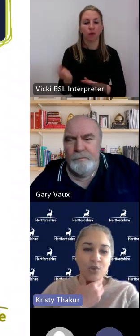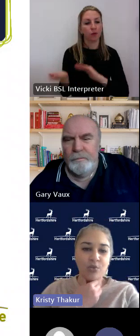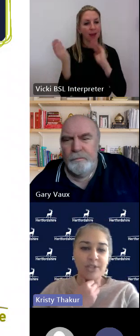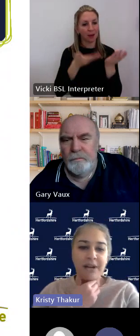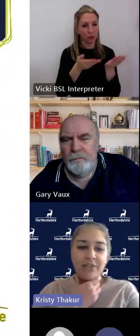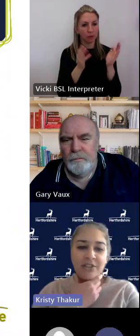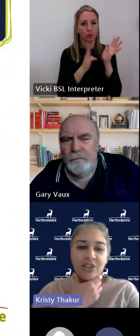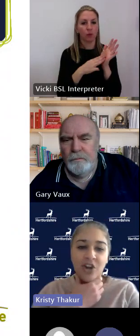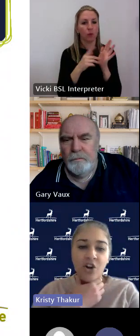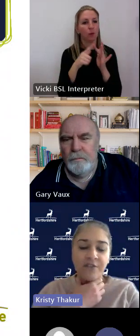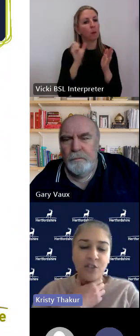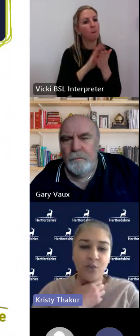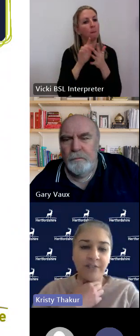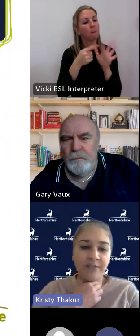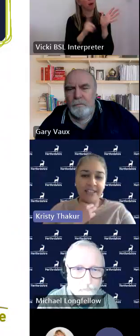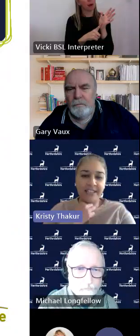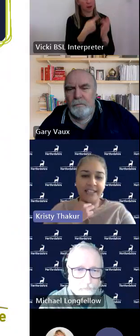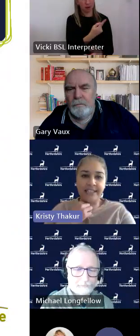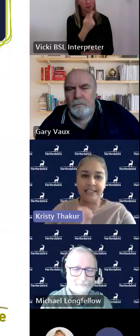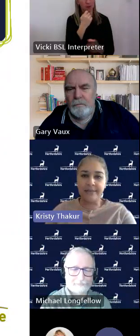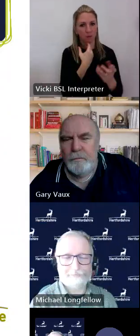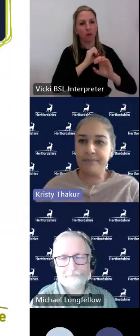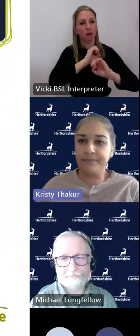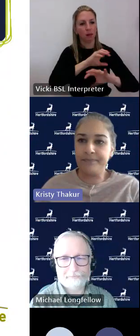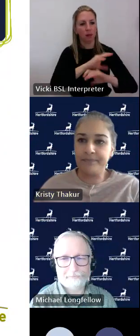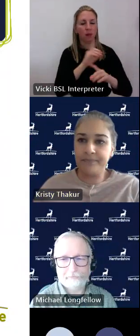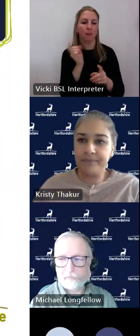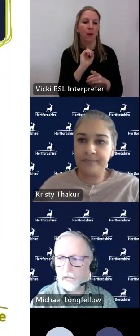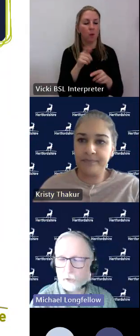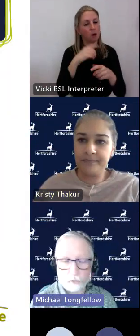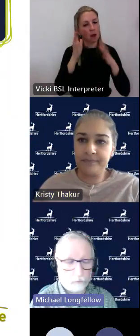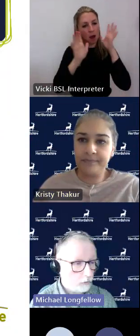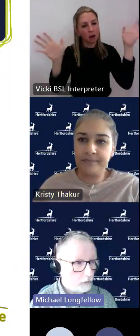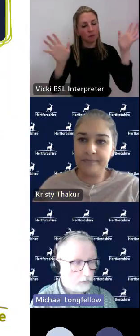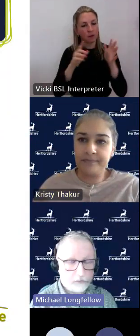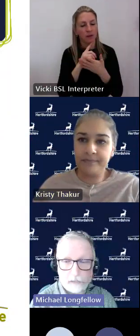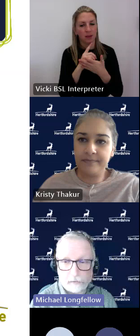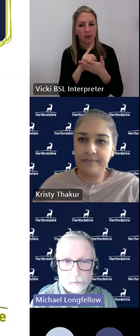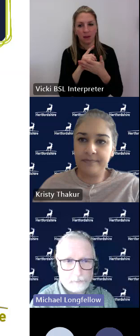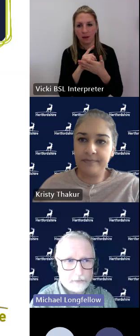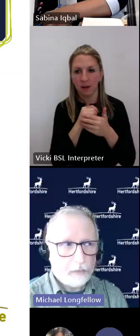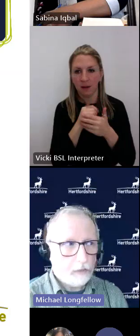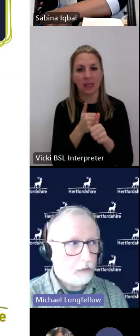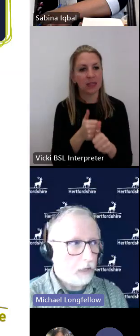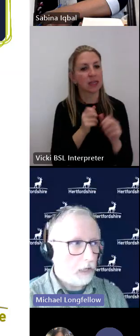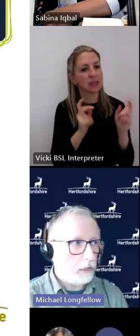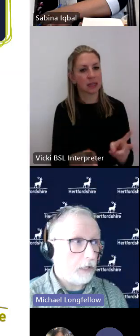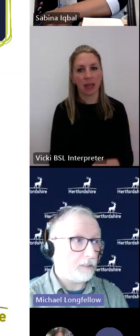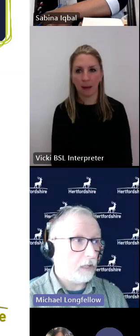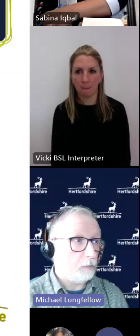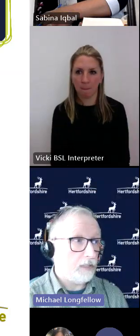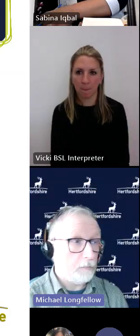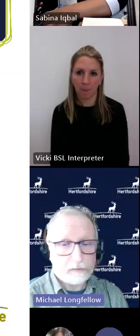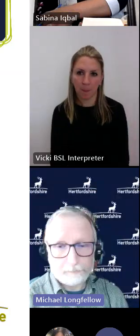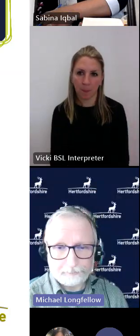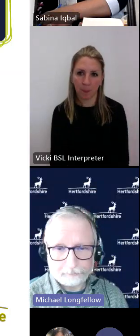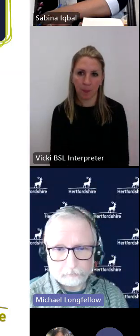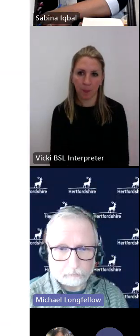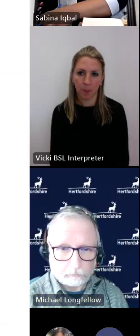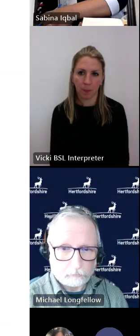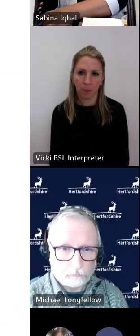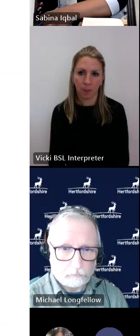going to talk to us about the Hertfordshire Welfare Assistance Scheme. Thank you. Good afternoon, everyone. Next slide, please, Matt.